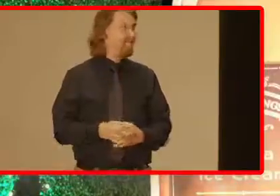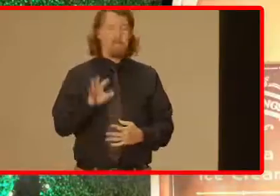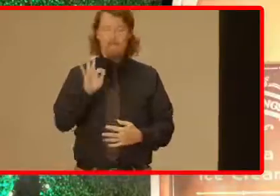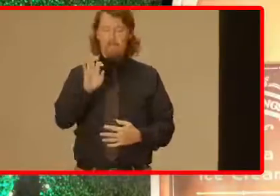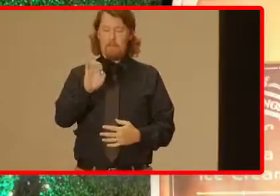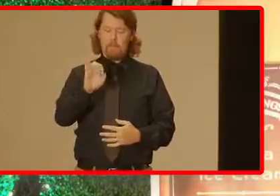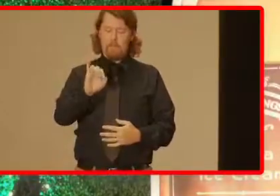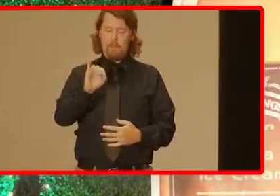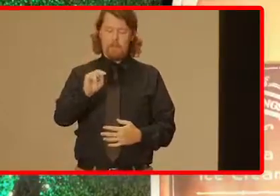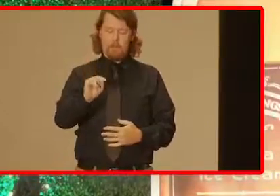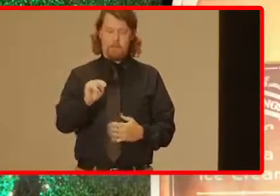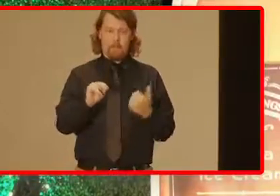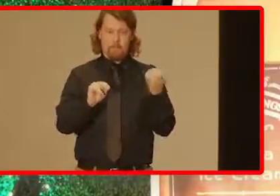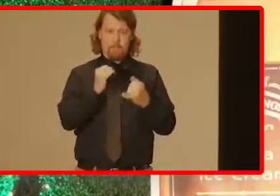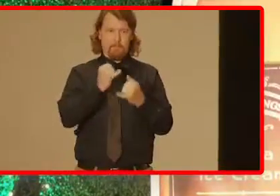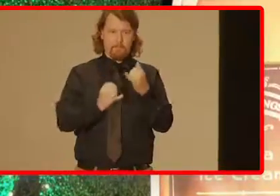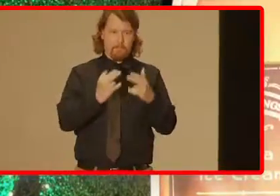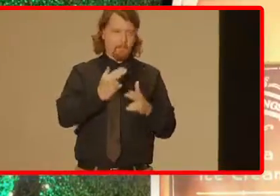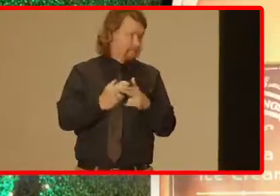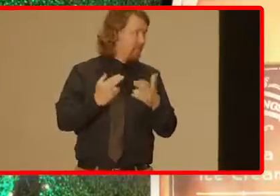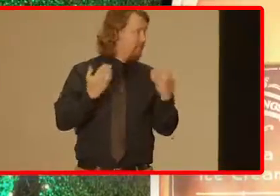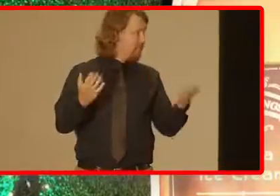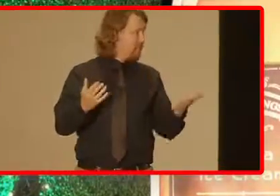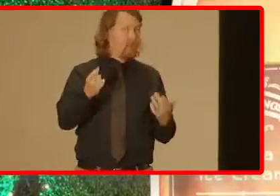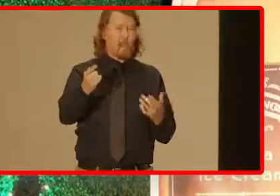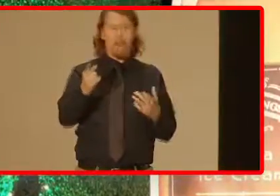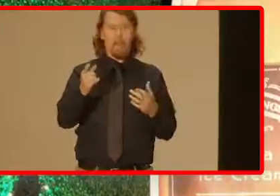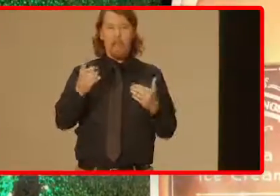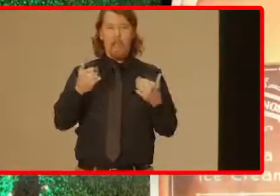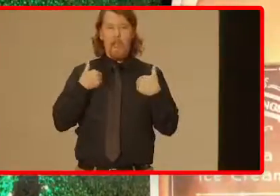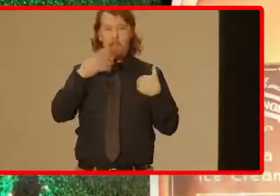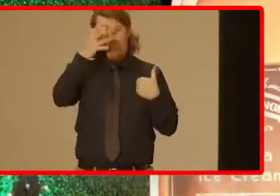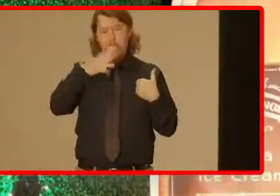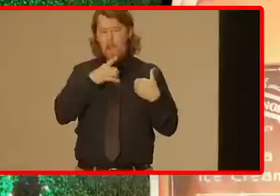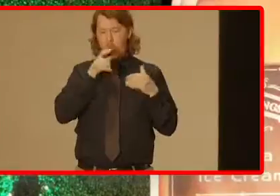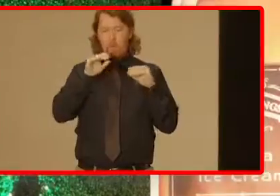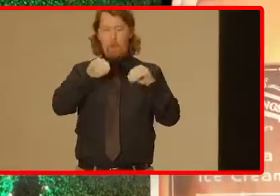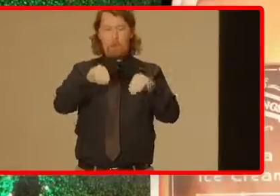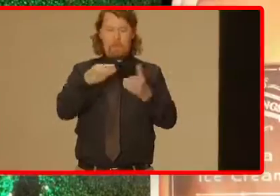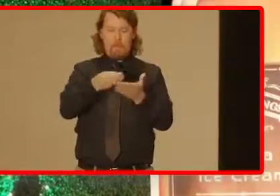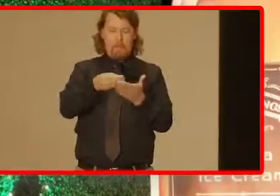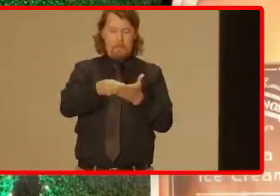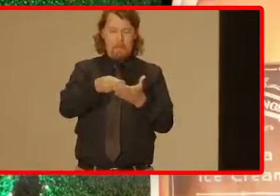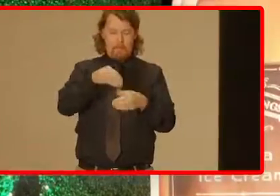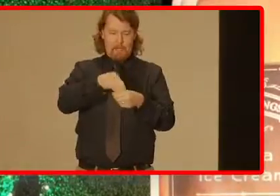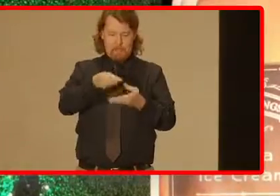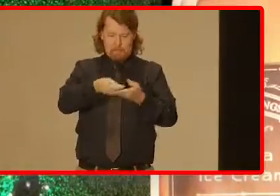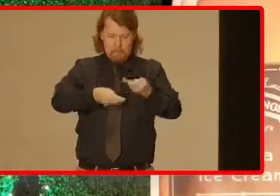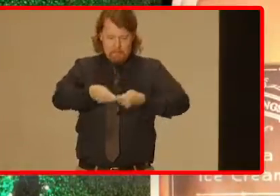Well, thank you all. They apparently have the guy who puts the money in his budget speak first.